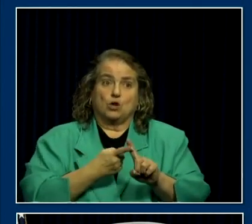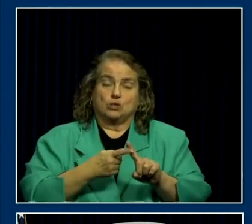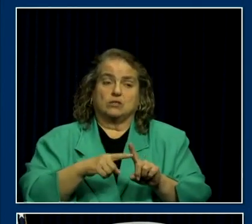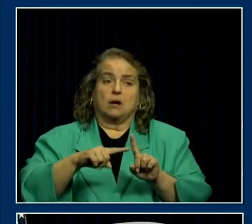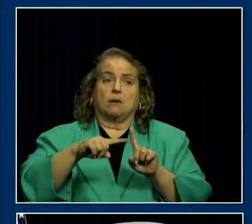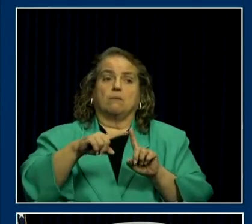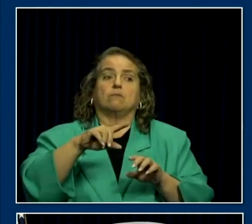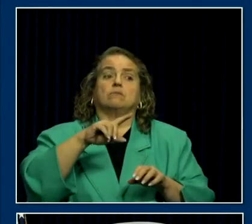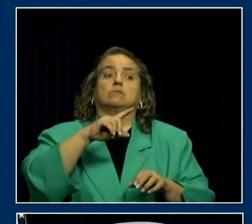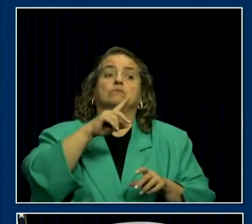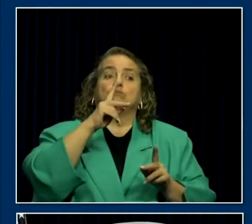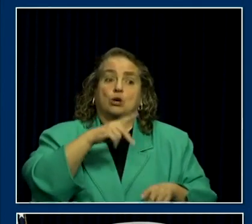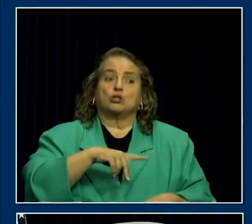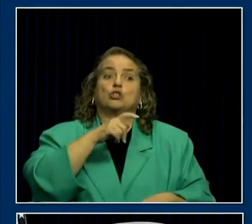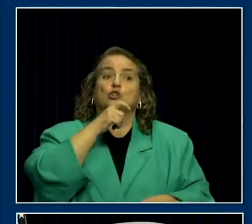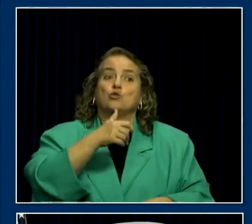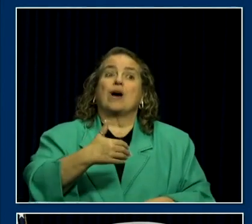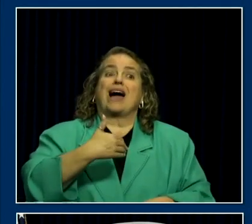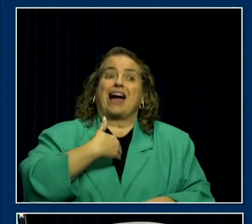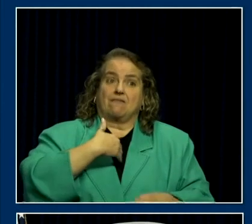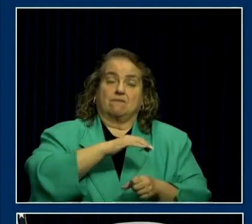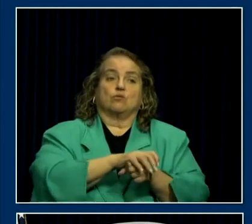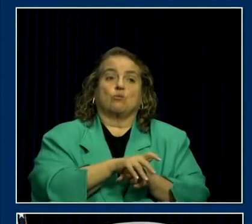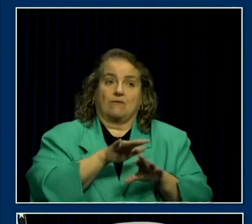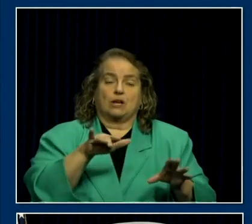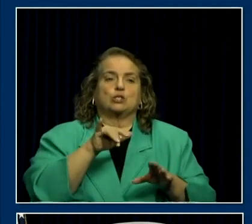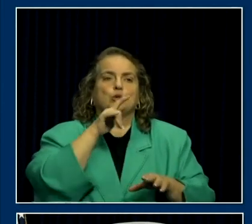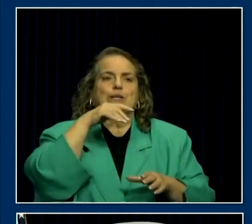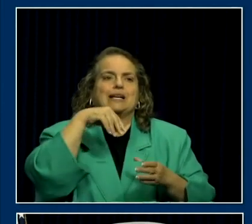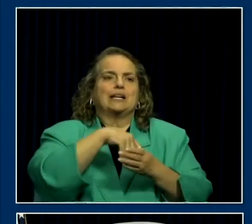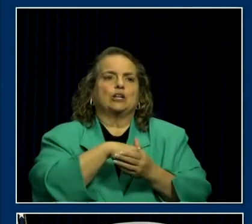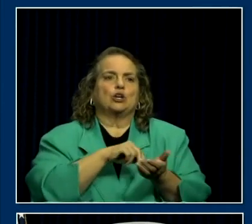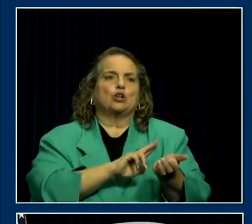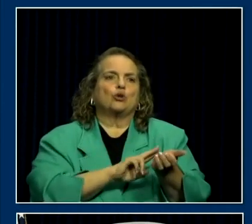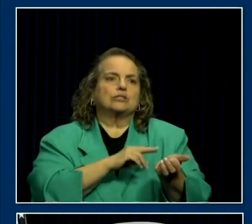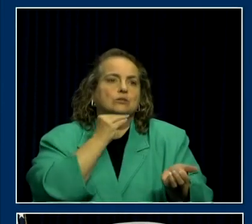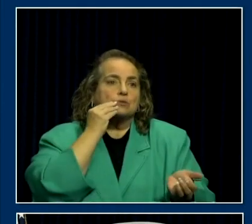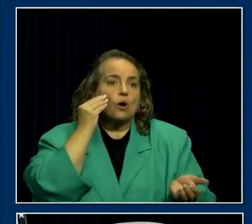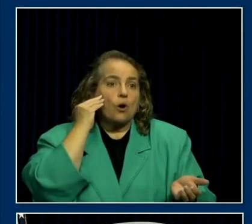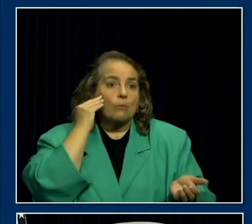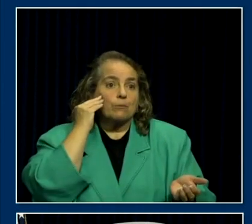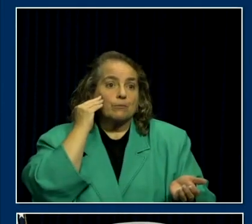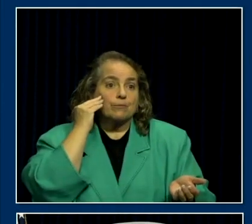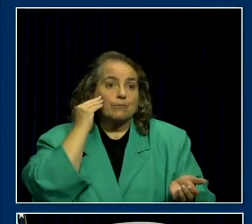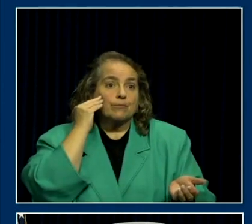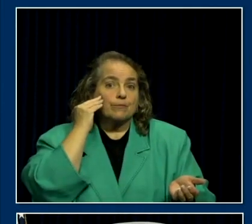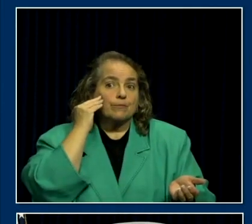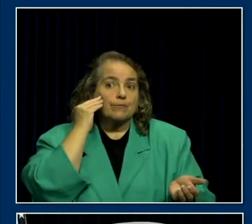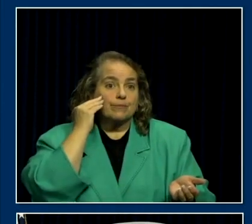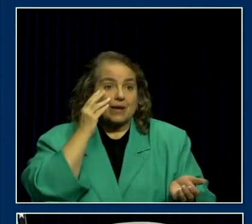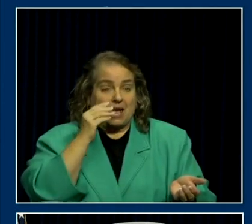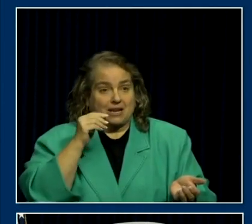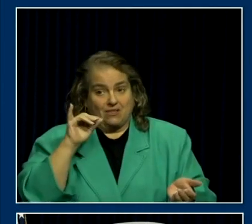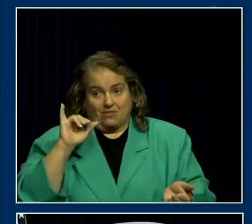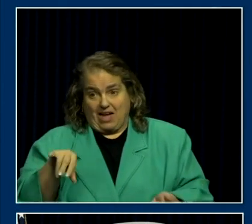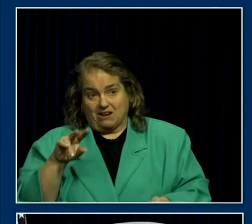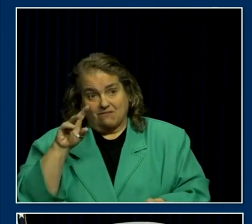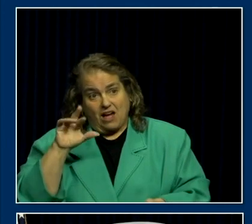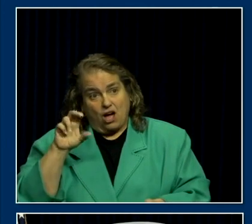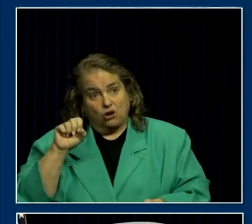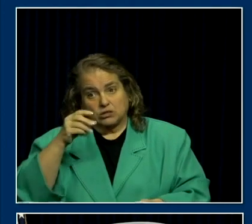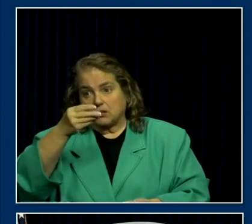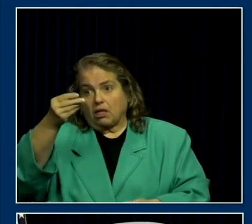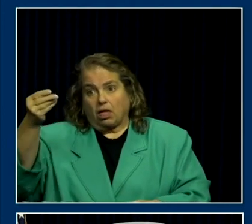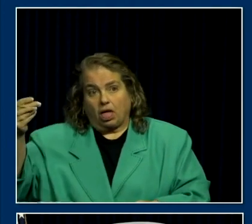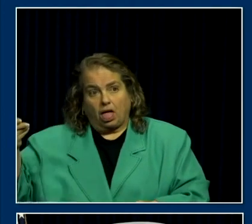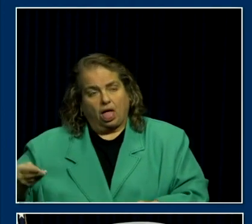an individual that was in a nursing home. And guess what? The virus went to her. So remember,